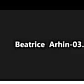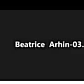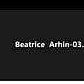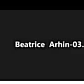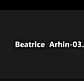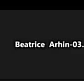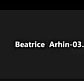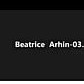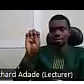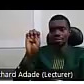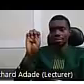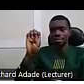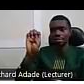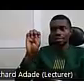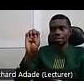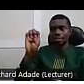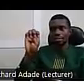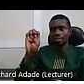E.